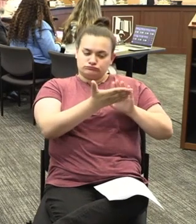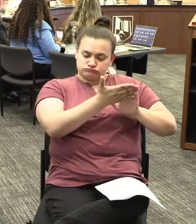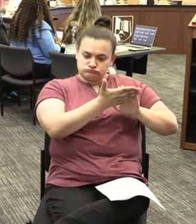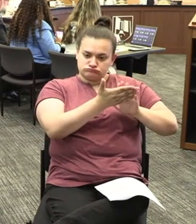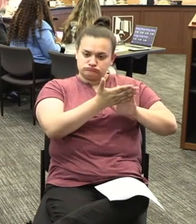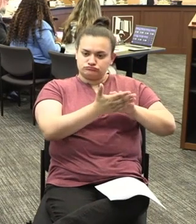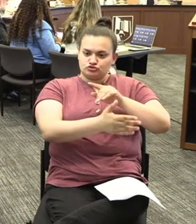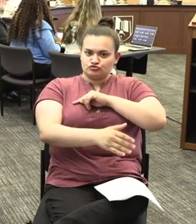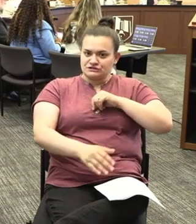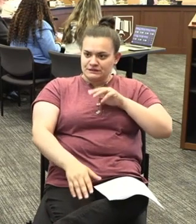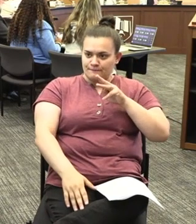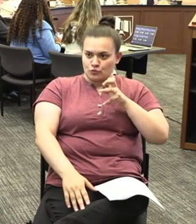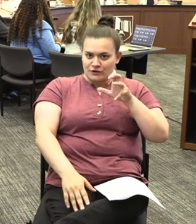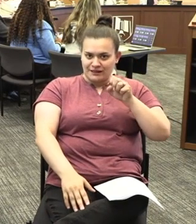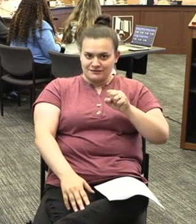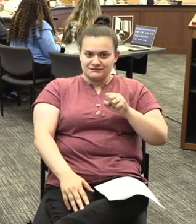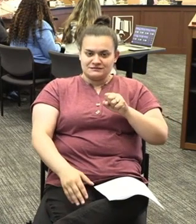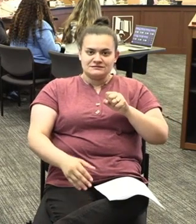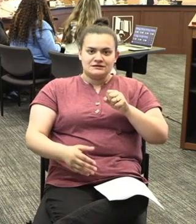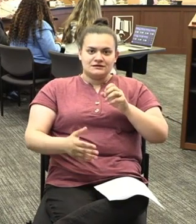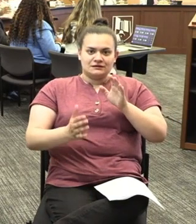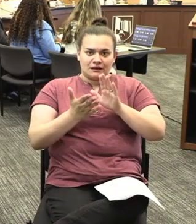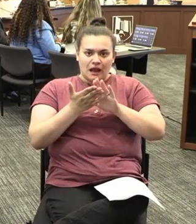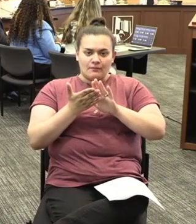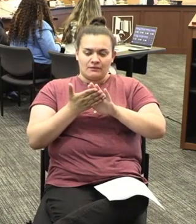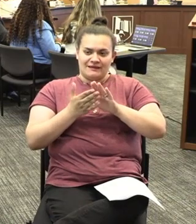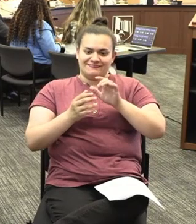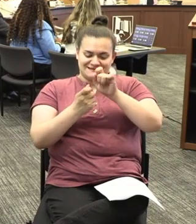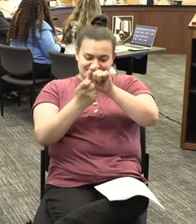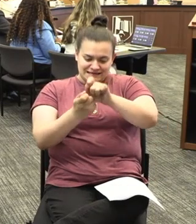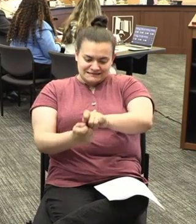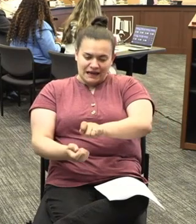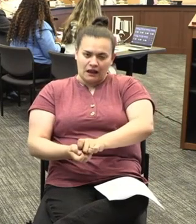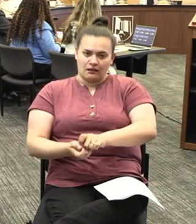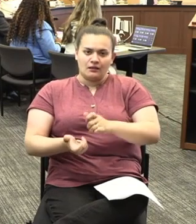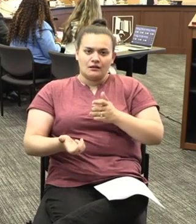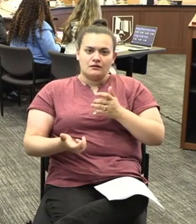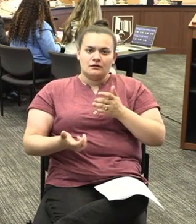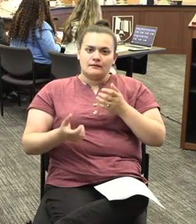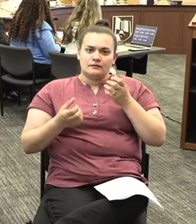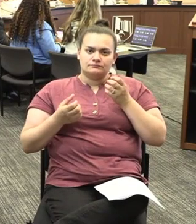Morales referenced, the level of detail and nuance. So often,